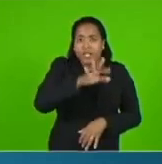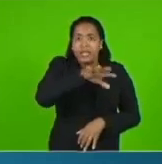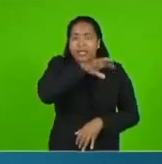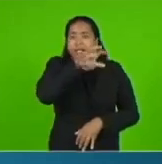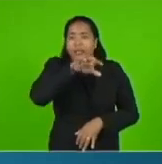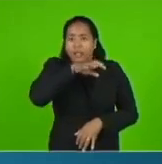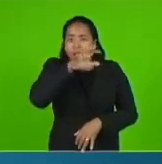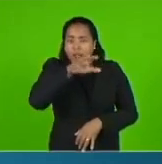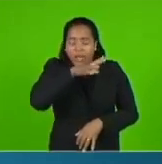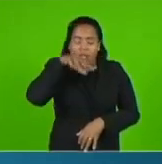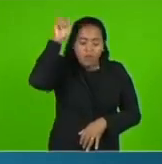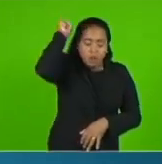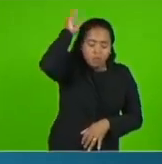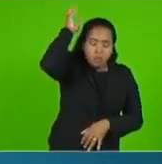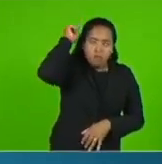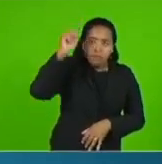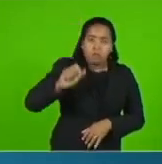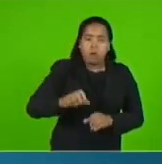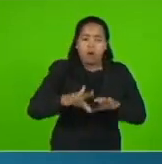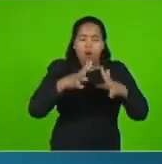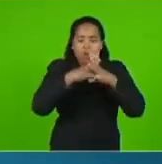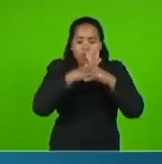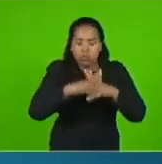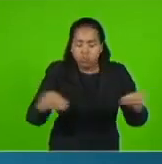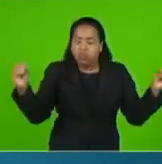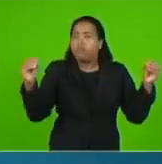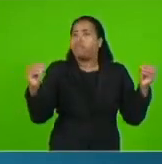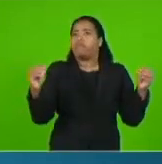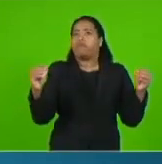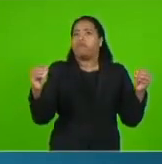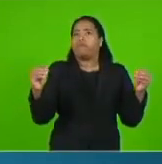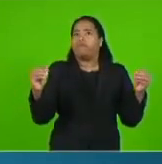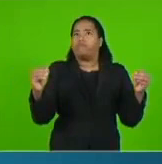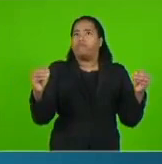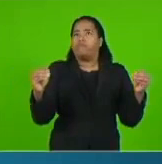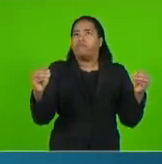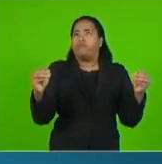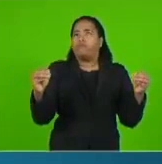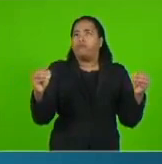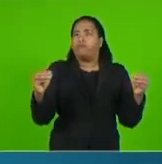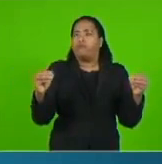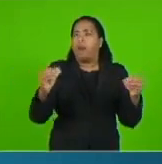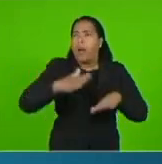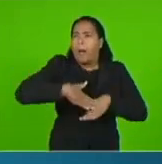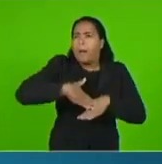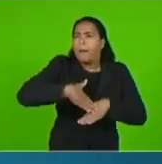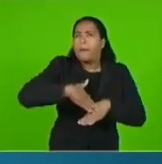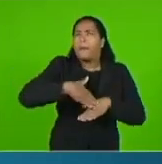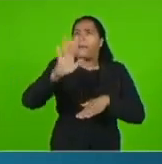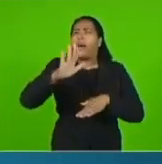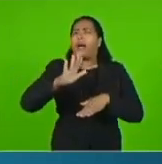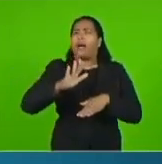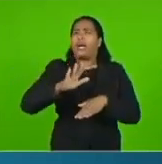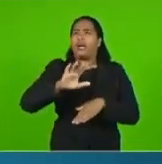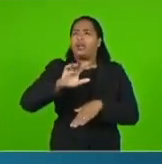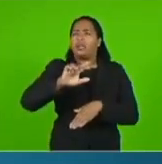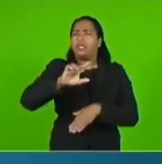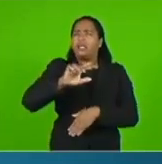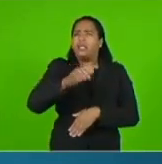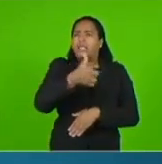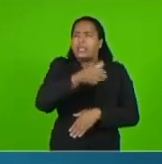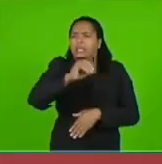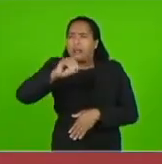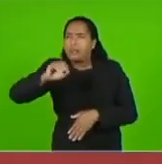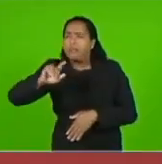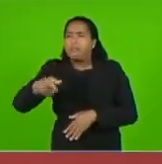sea have been disappeared in the last 50 years. More than 1,000 species have